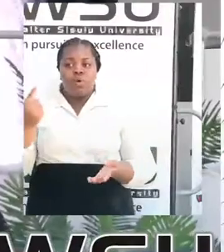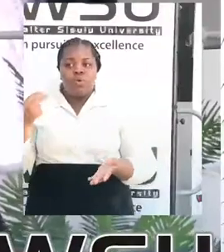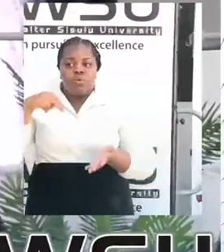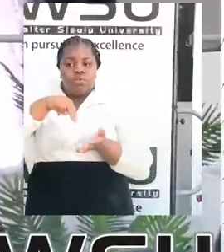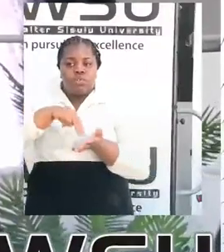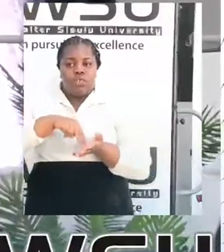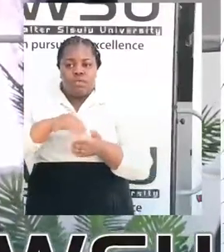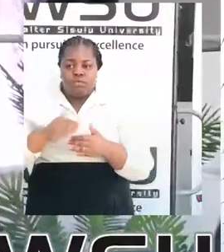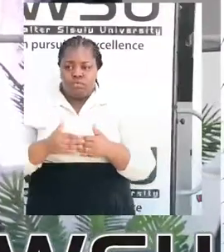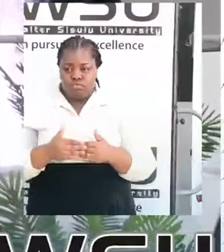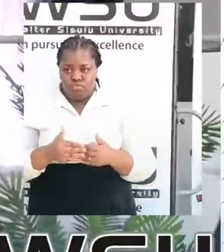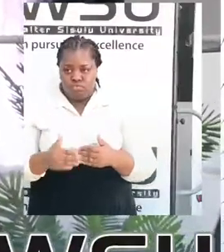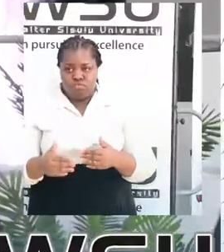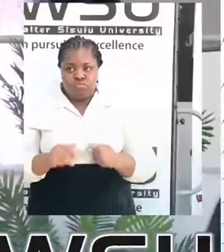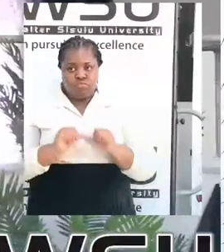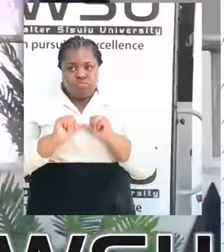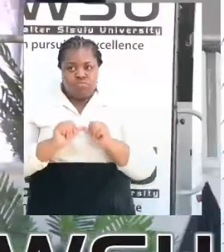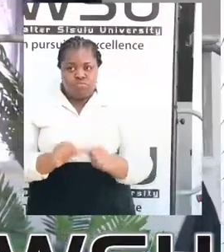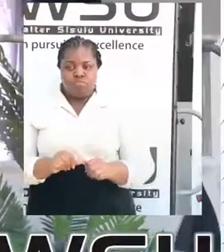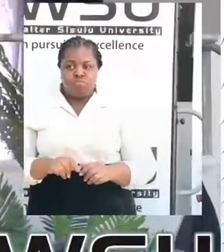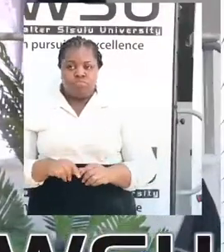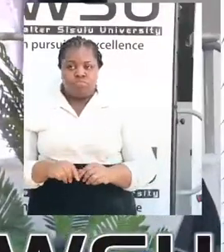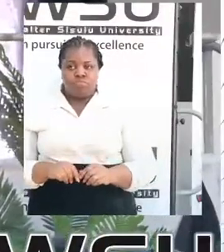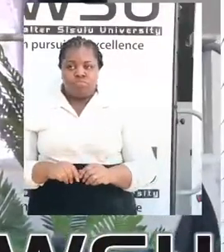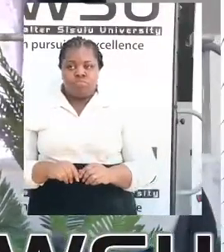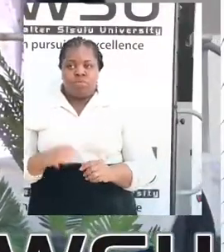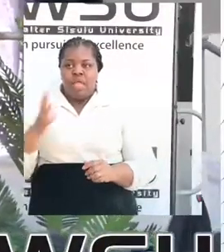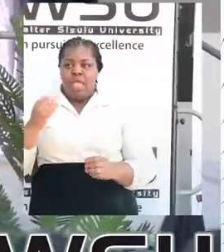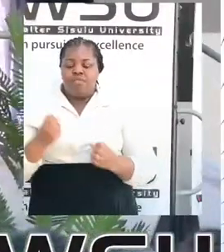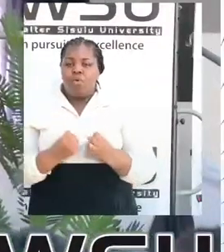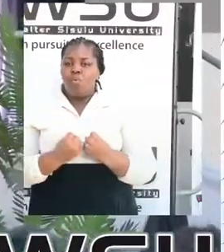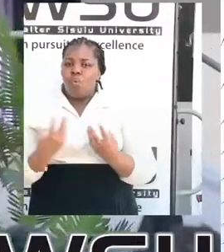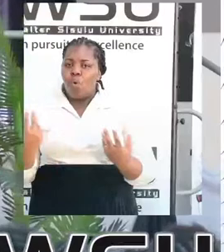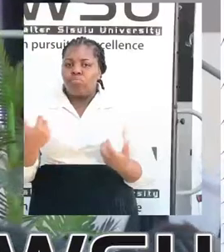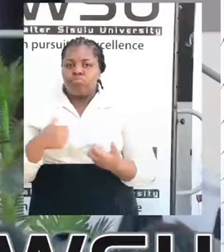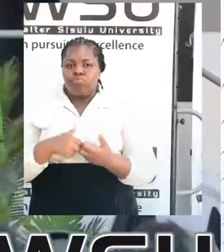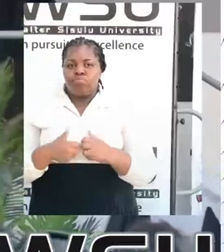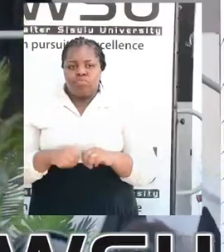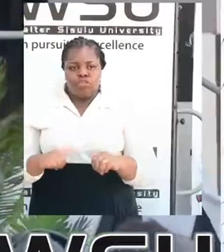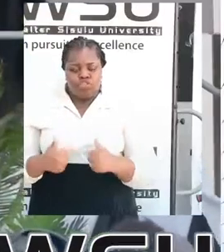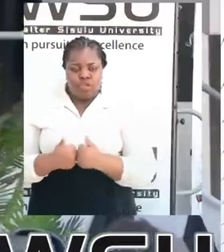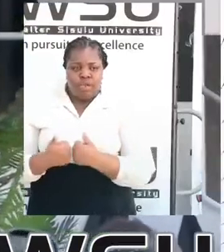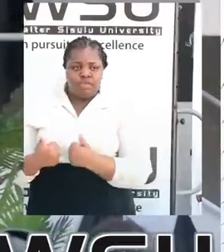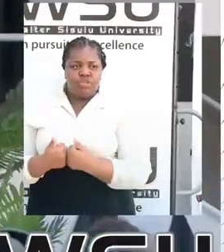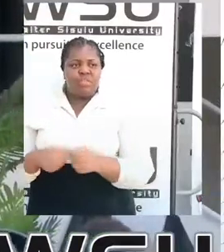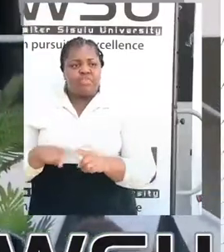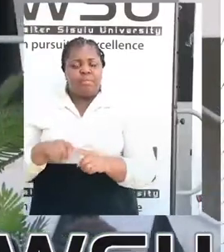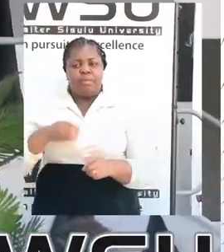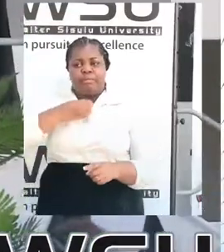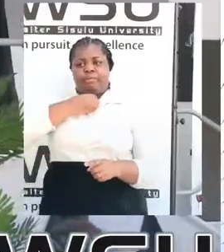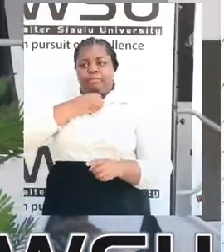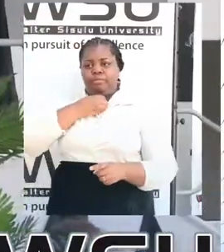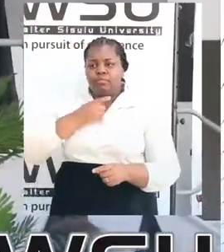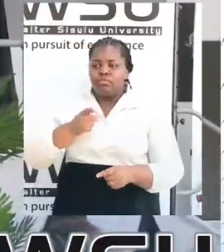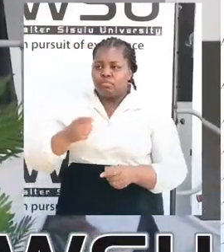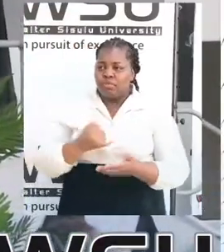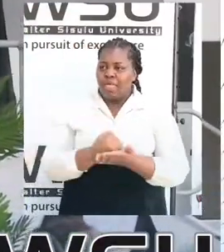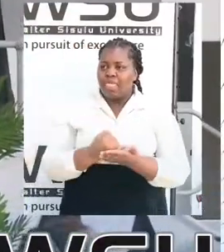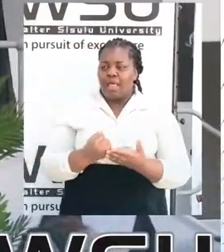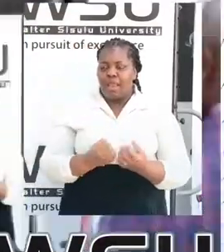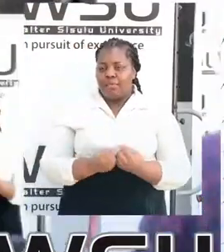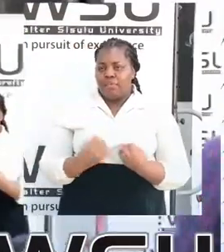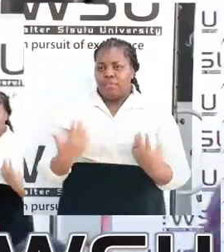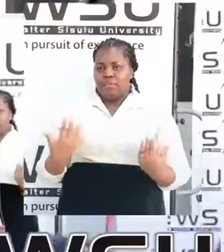niphakame nibheke phambili phantsi kwemicelimngeni yonke ebenidibene nayo nale yokukhonxeka kumatyathanga